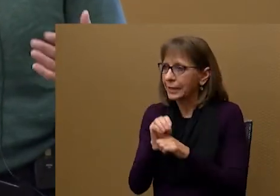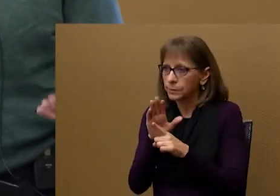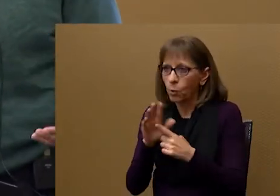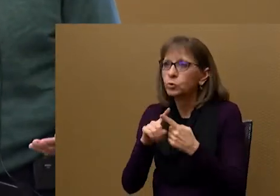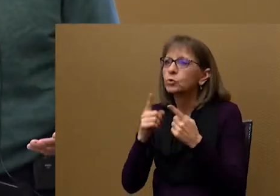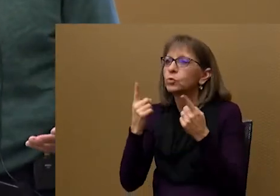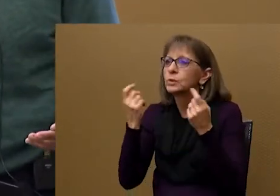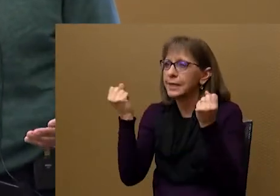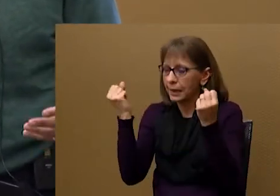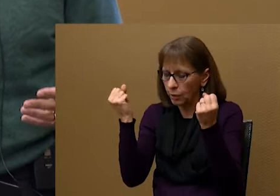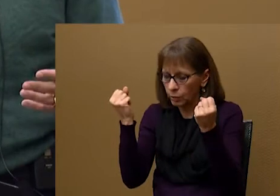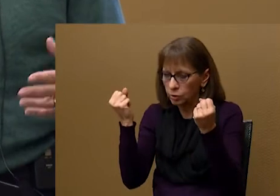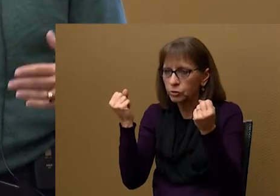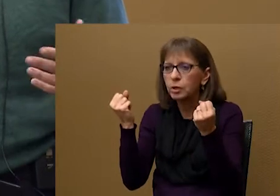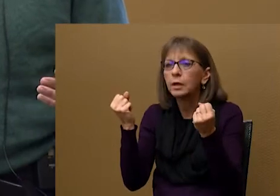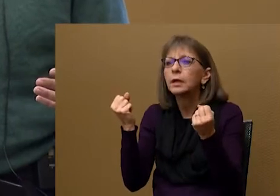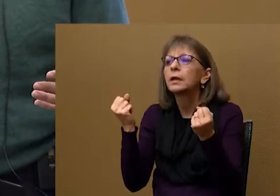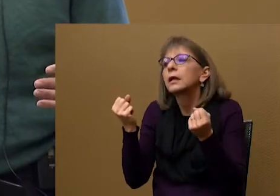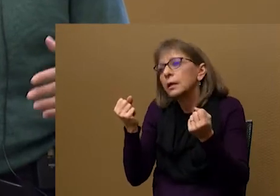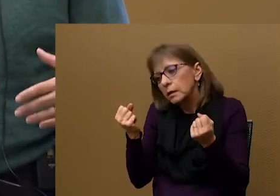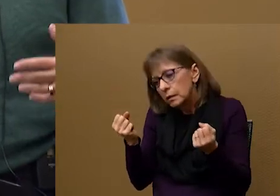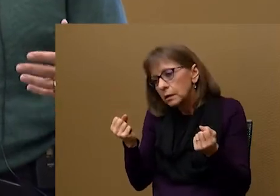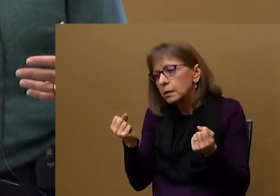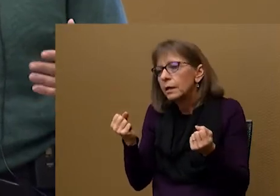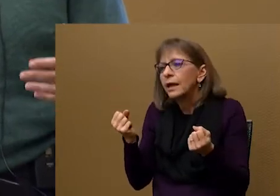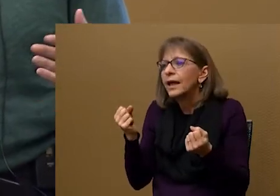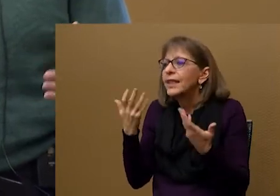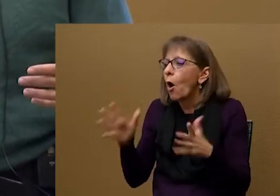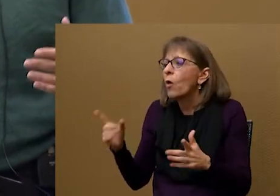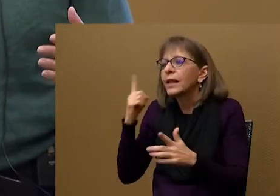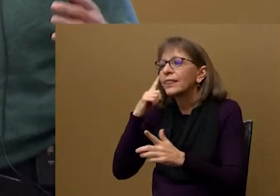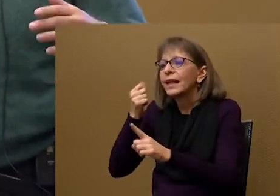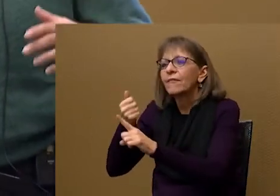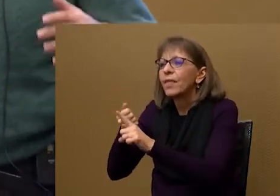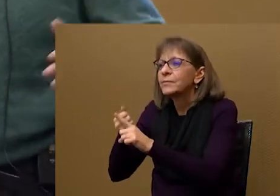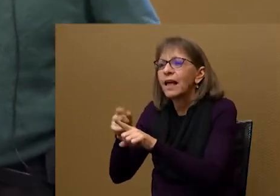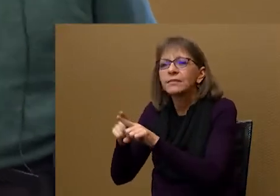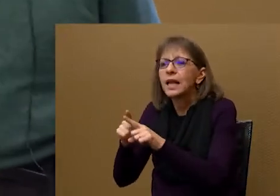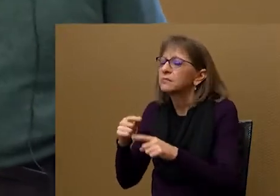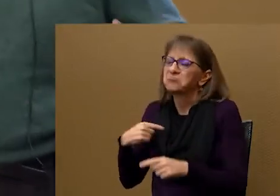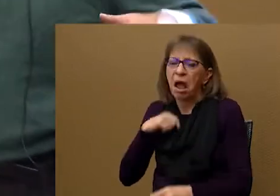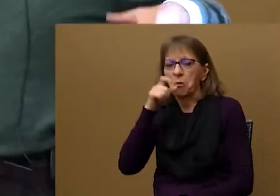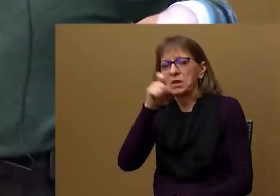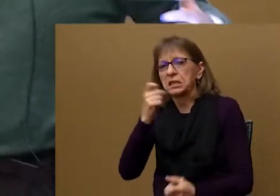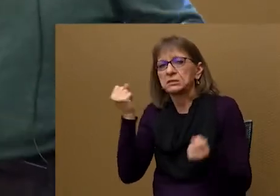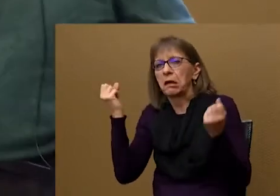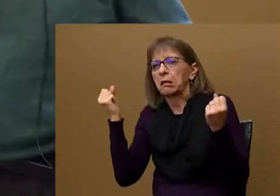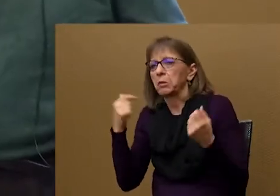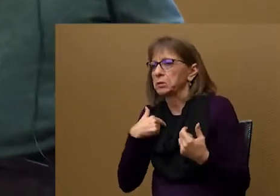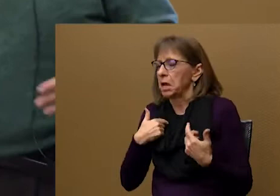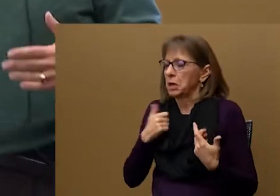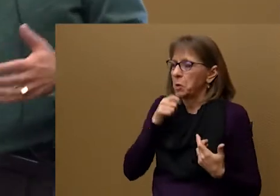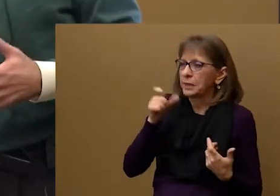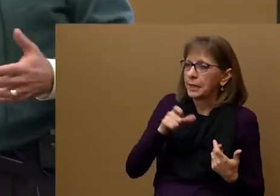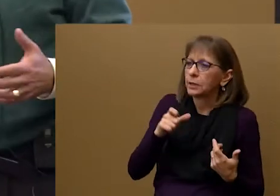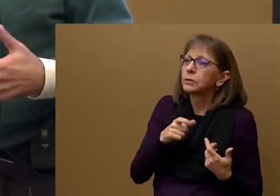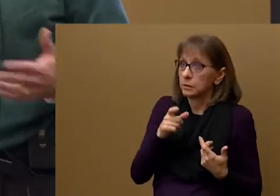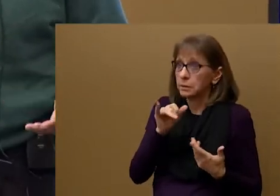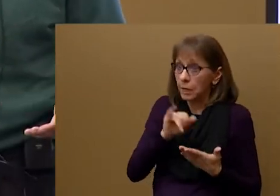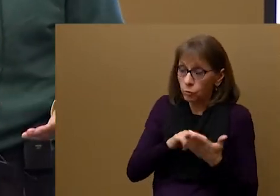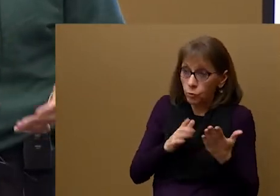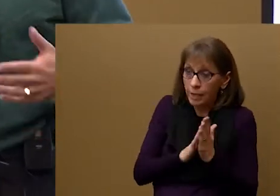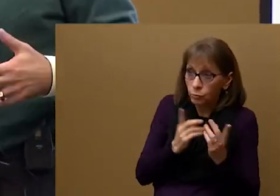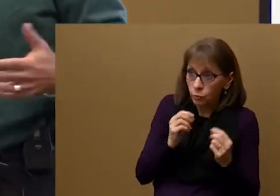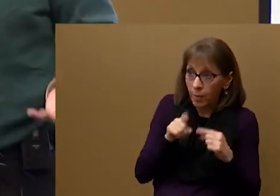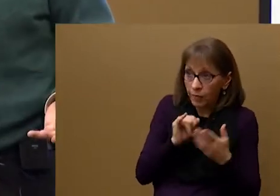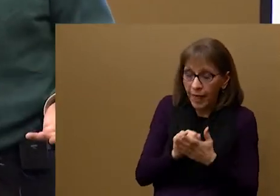been exposed to any sign language. It might be good for them, but they've already thinking of themselves as people who don't sign. I don't need that, and that may actually be